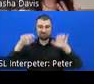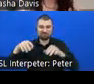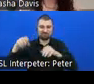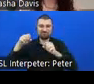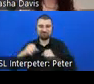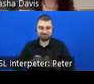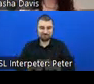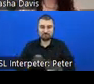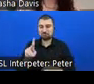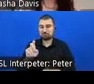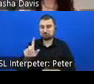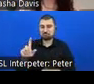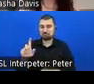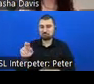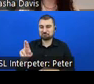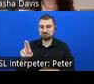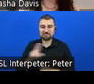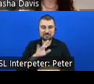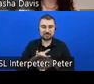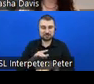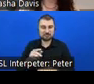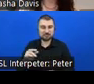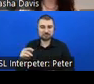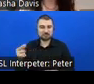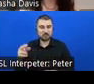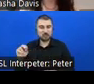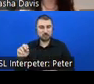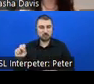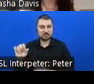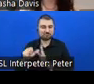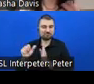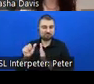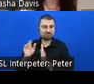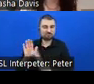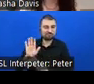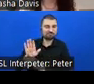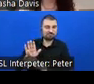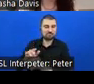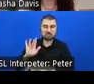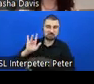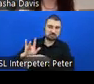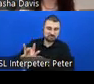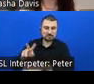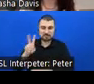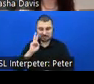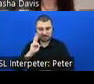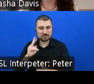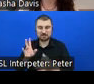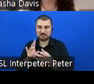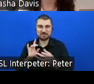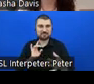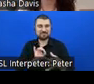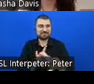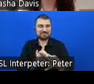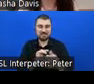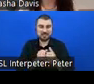as Keller is touching one of Gross's sculptures, there's this wonderful connection between that quote from Gross talking about how touch was